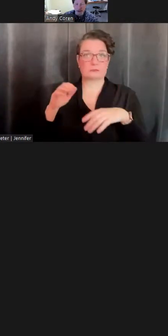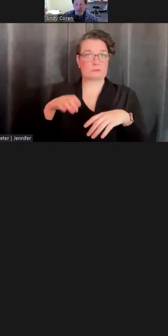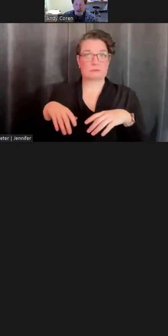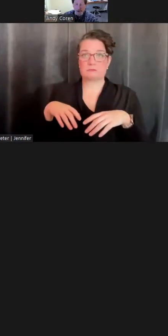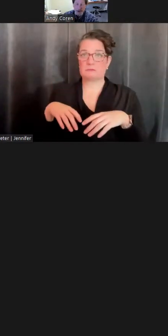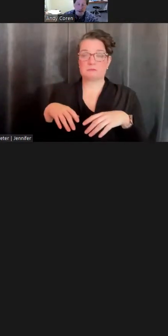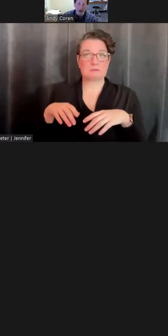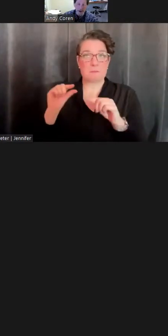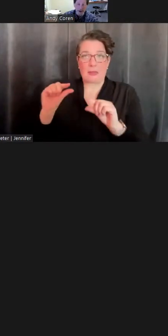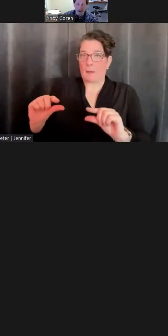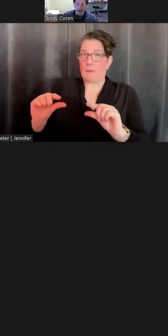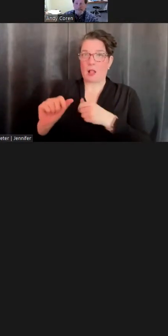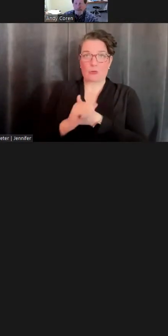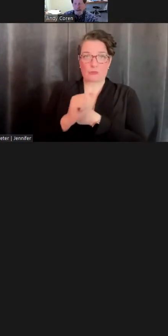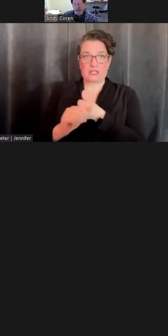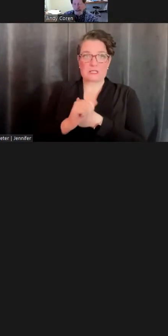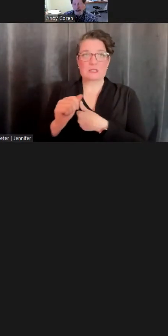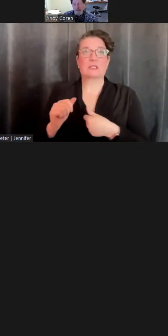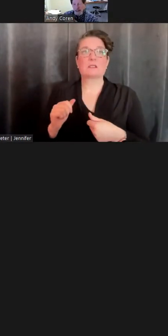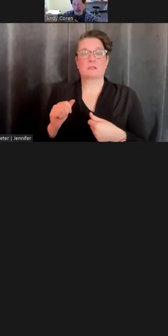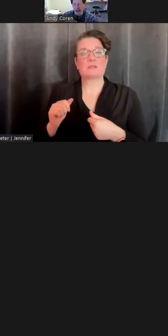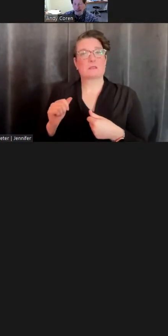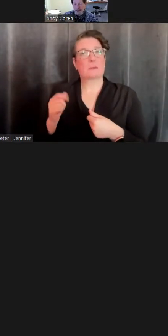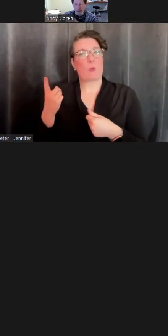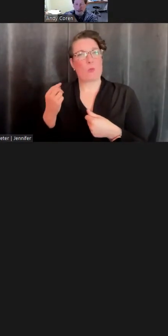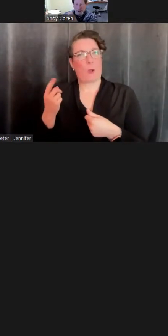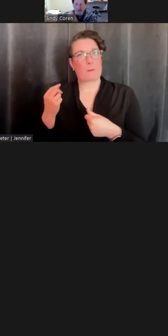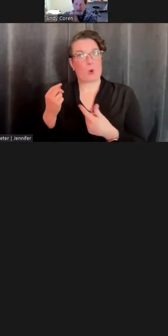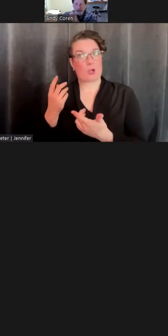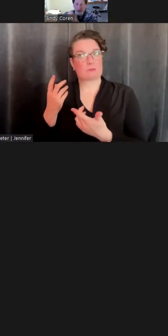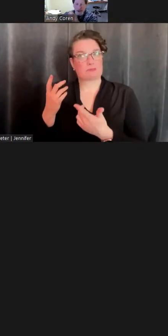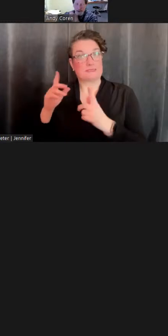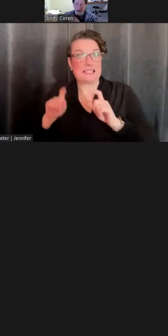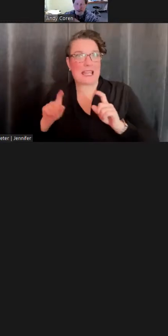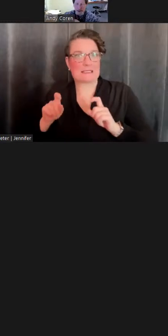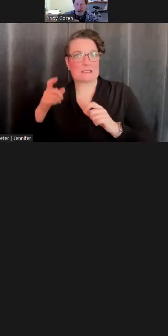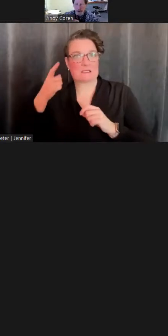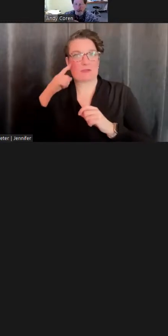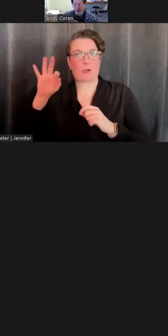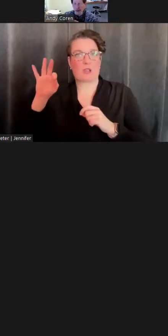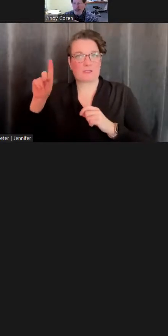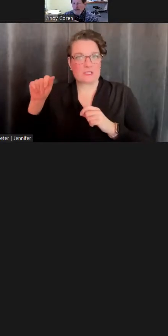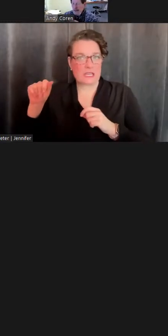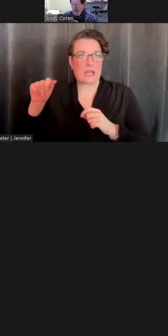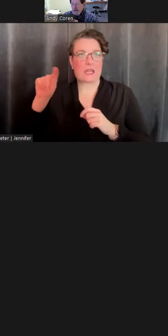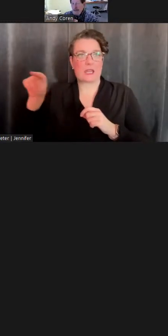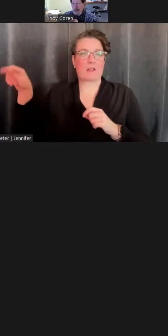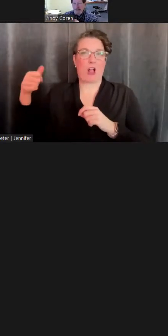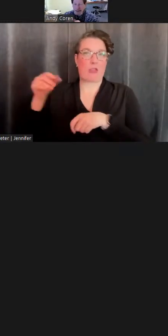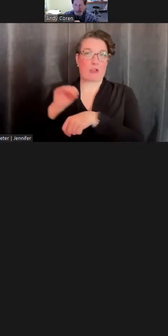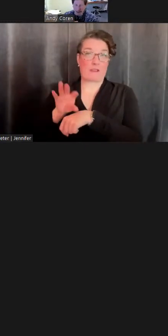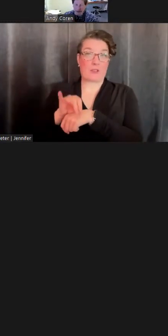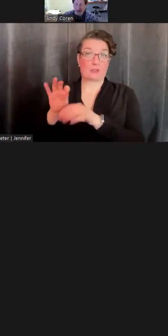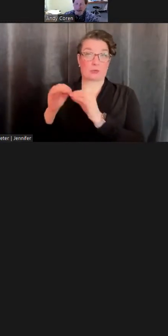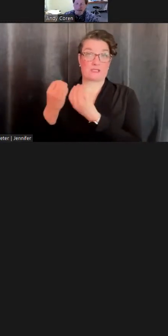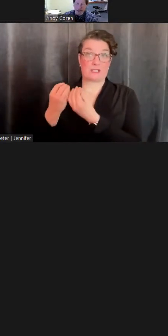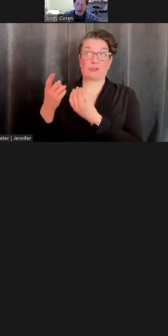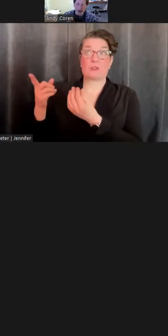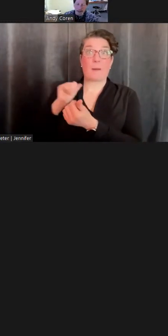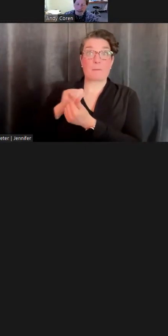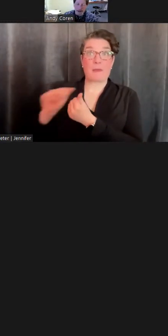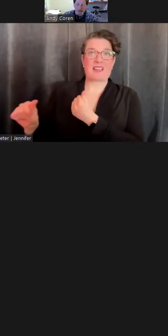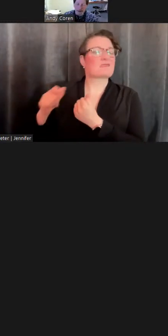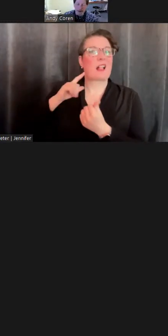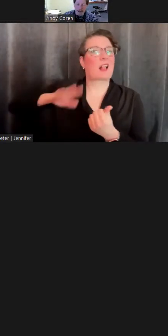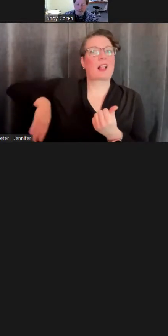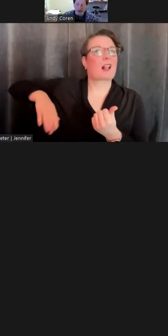so on and so forth. So it's another hurdle that the FDA and the other advisory organizations go through. That hasn't happened yet. The